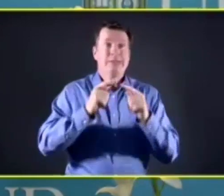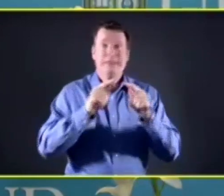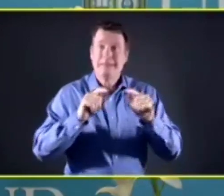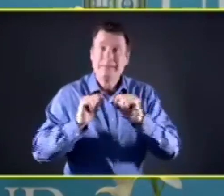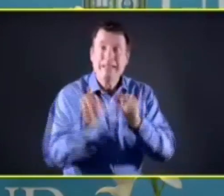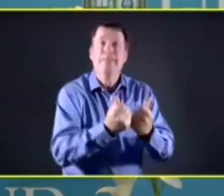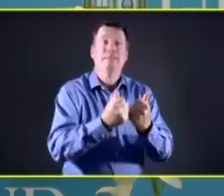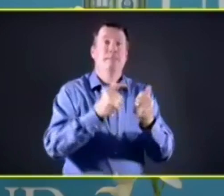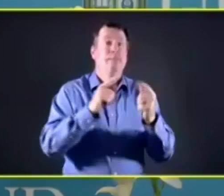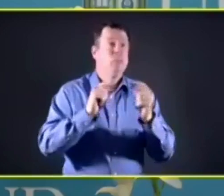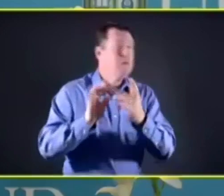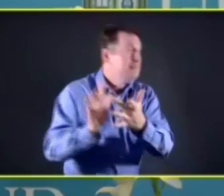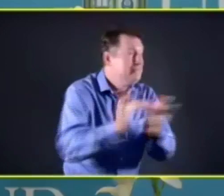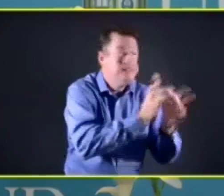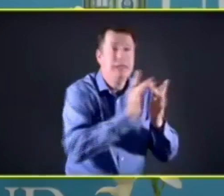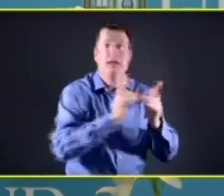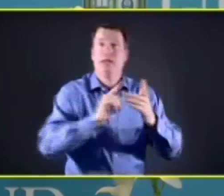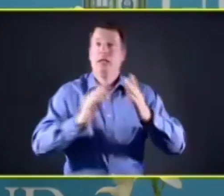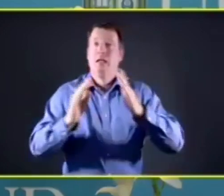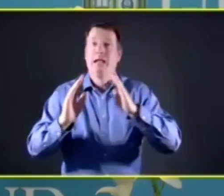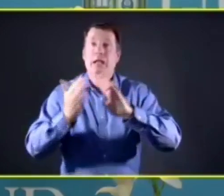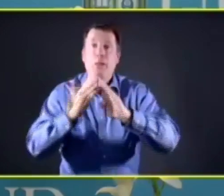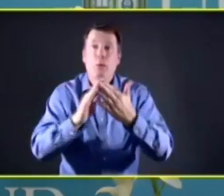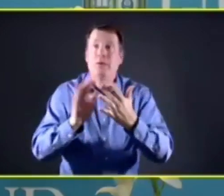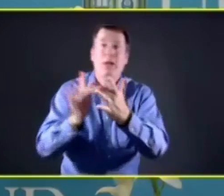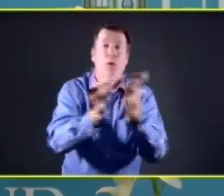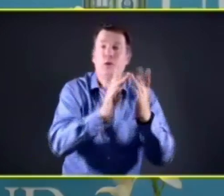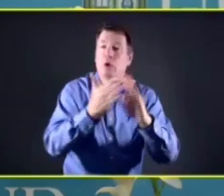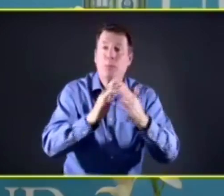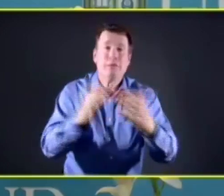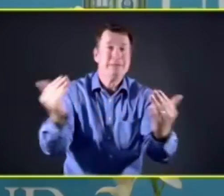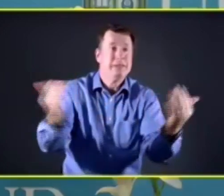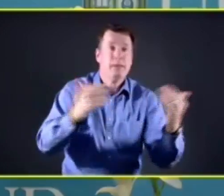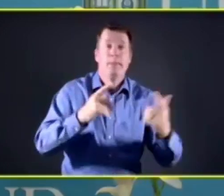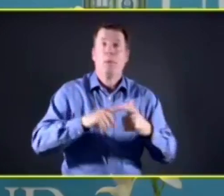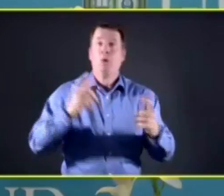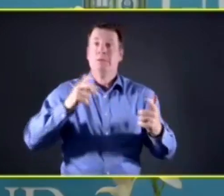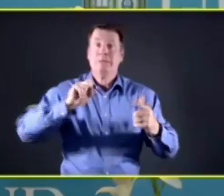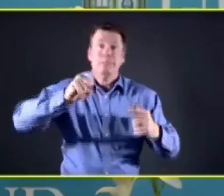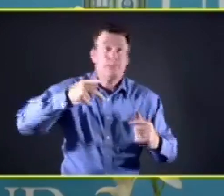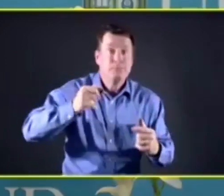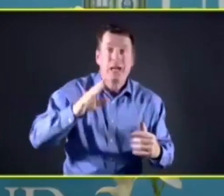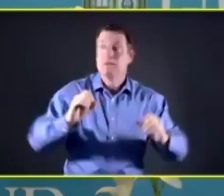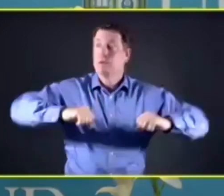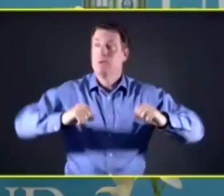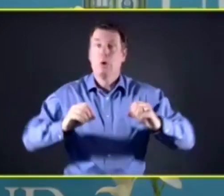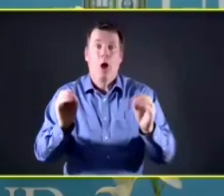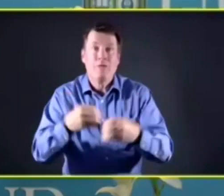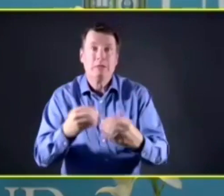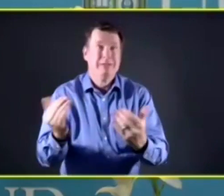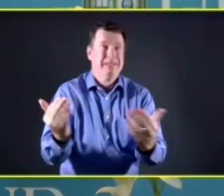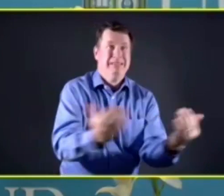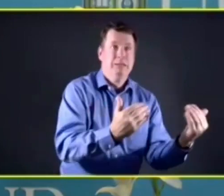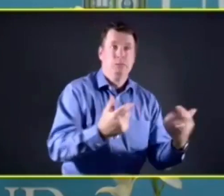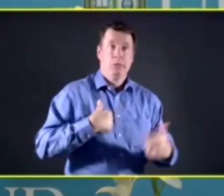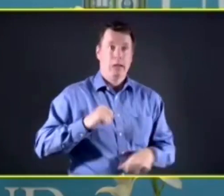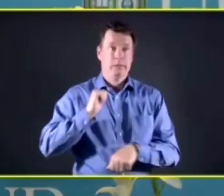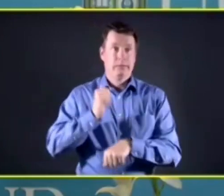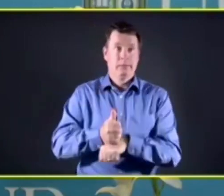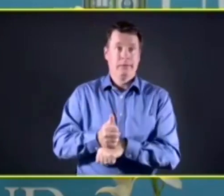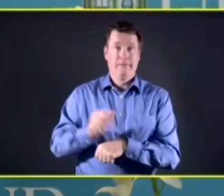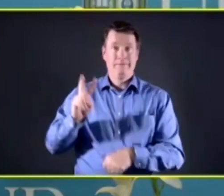and we need probably additional space. We might be driving a mobile van around if we can find one, and that sort of thing.